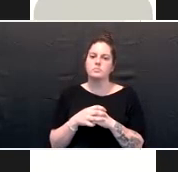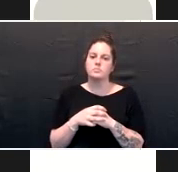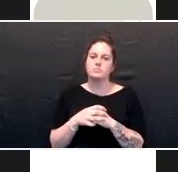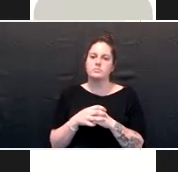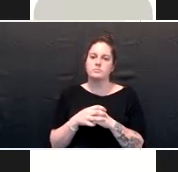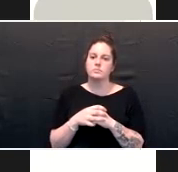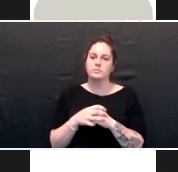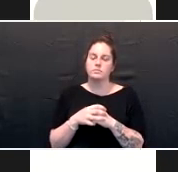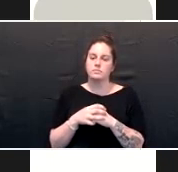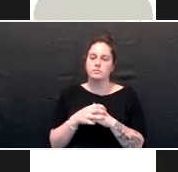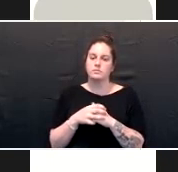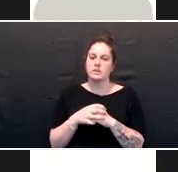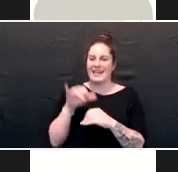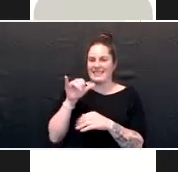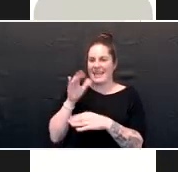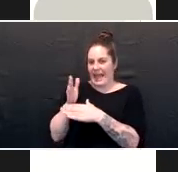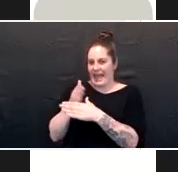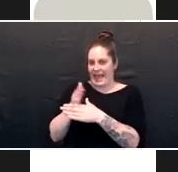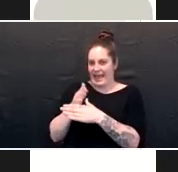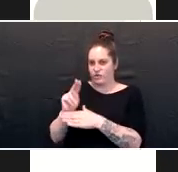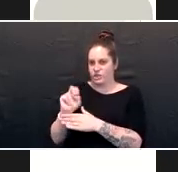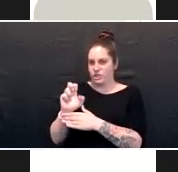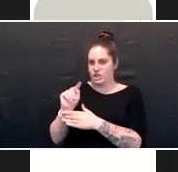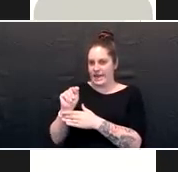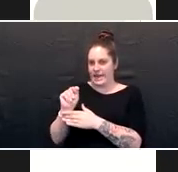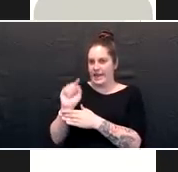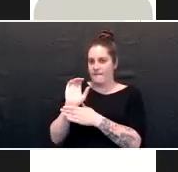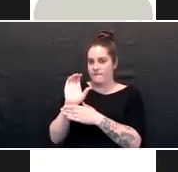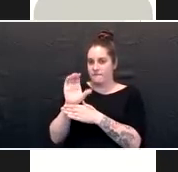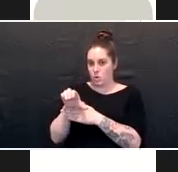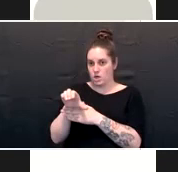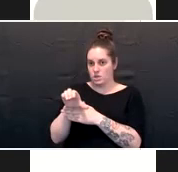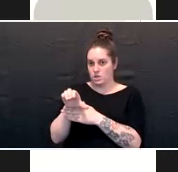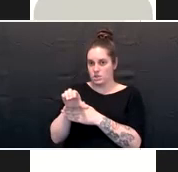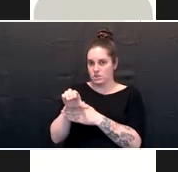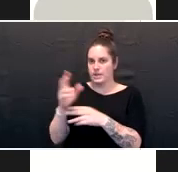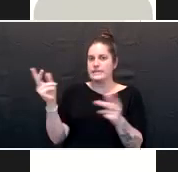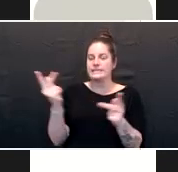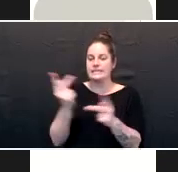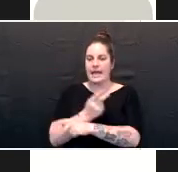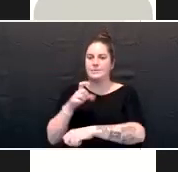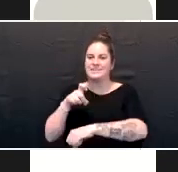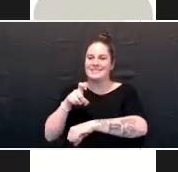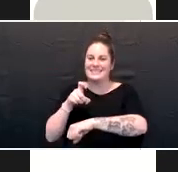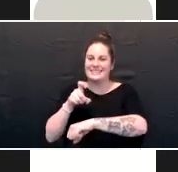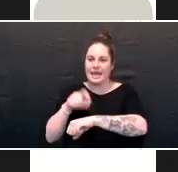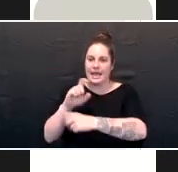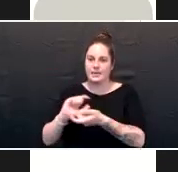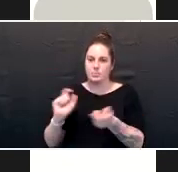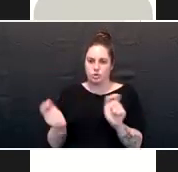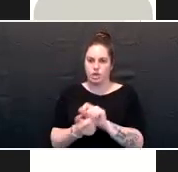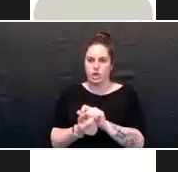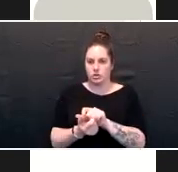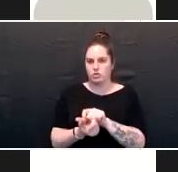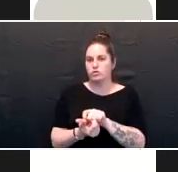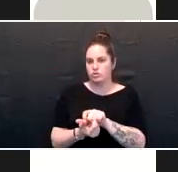We take that average net force and multiply it by the change in time. So you can